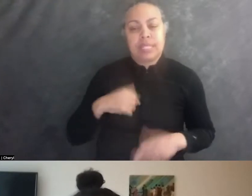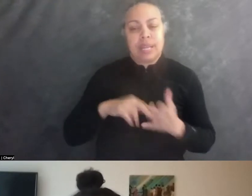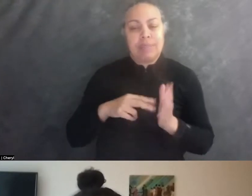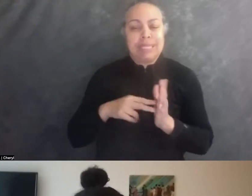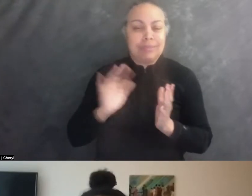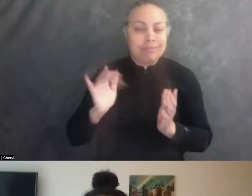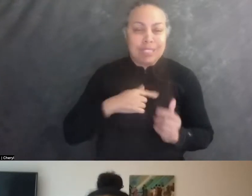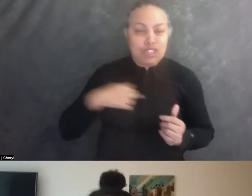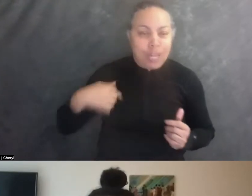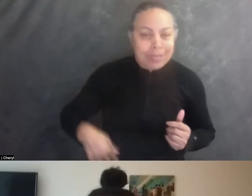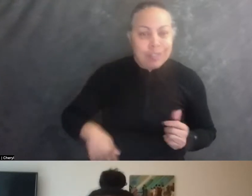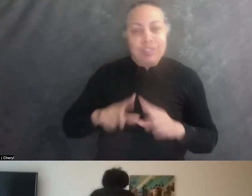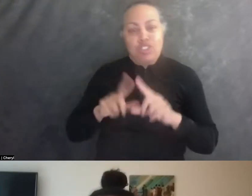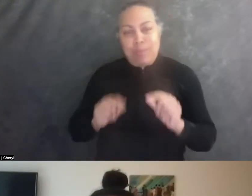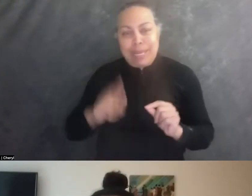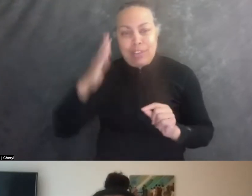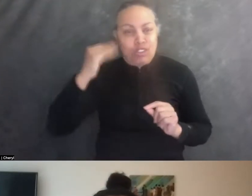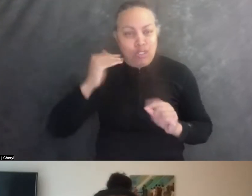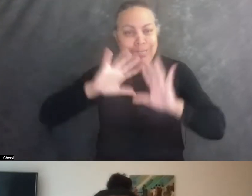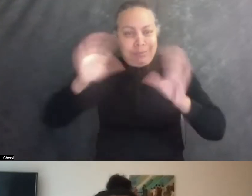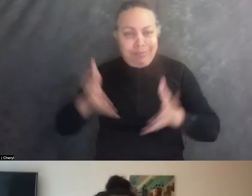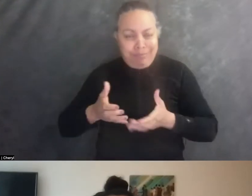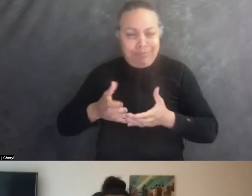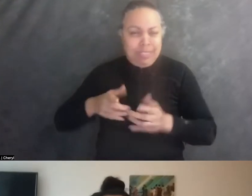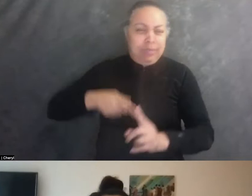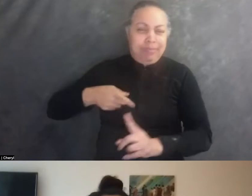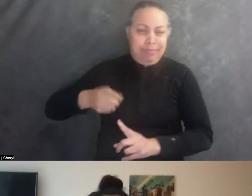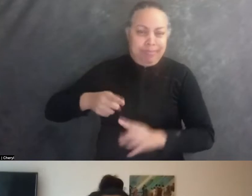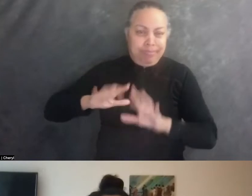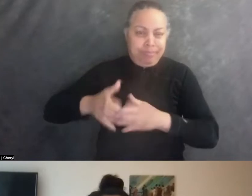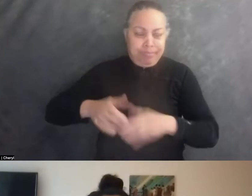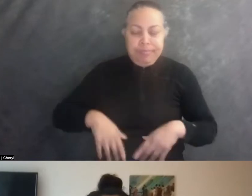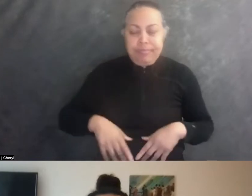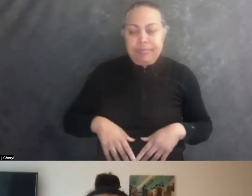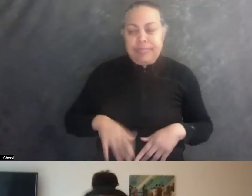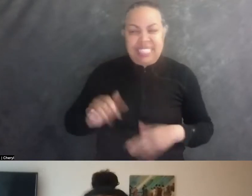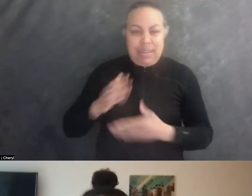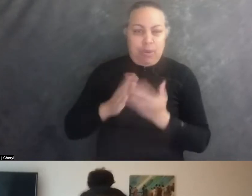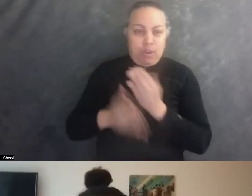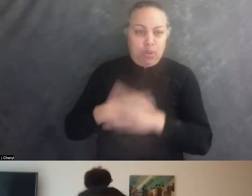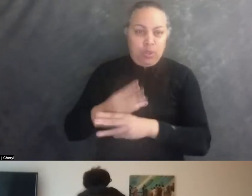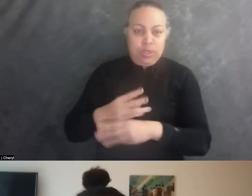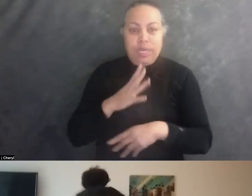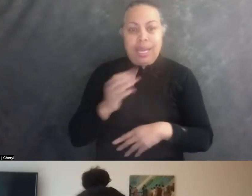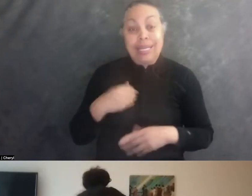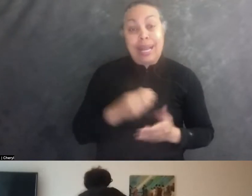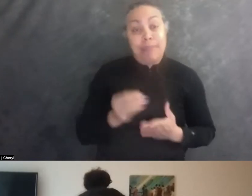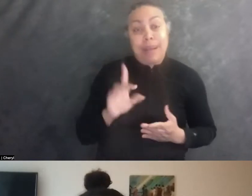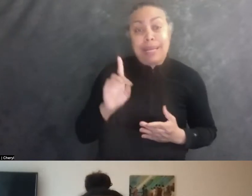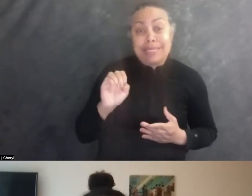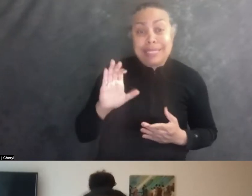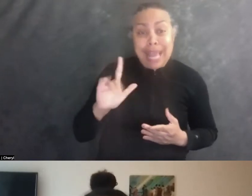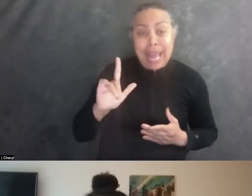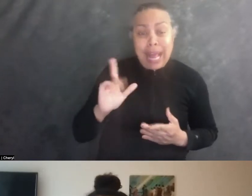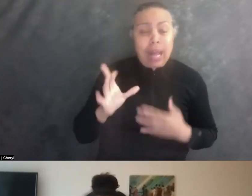China, Japan, and Korea ceramic production specifically. And then I buy decals or image transfers